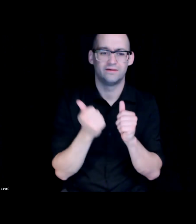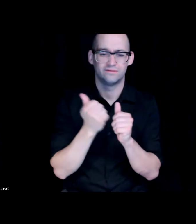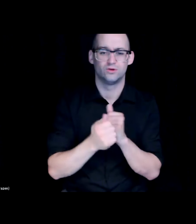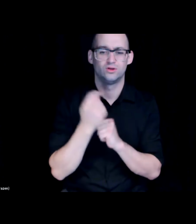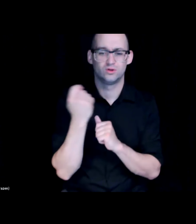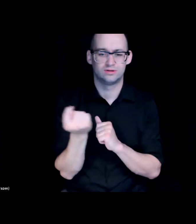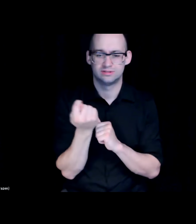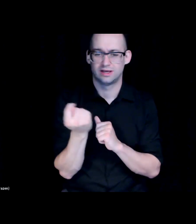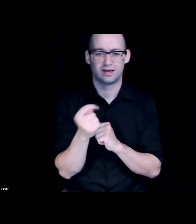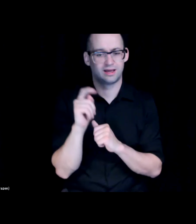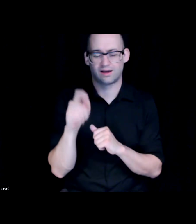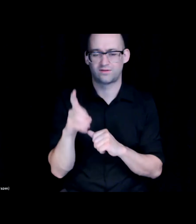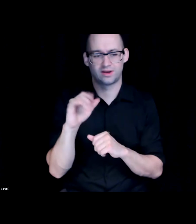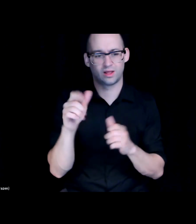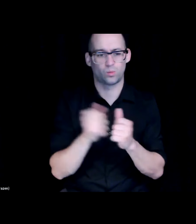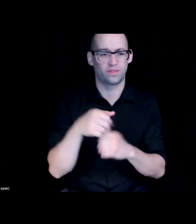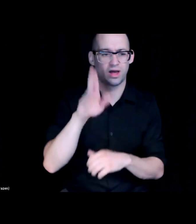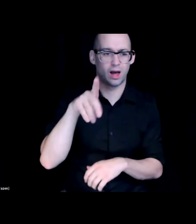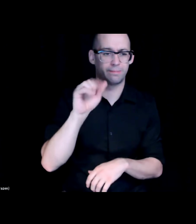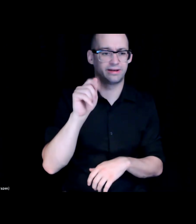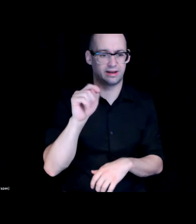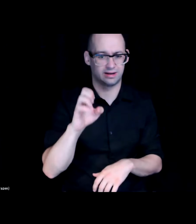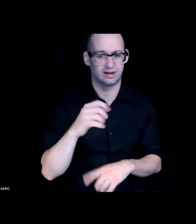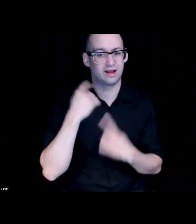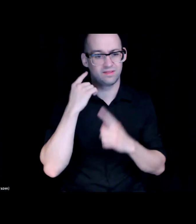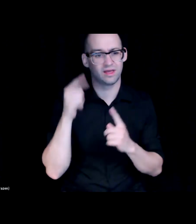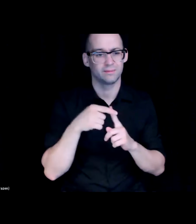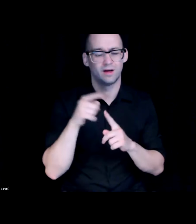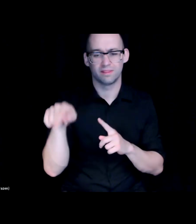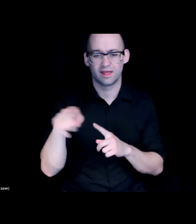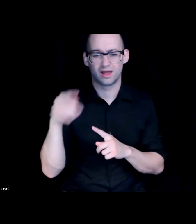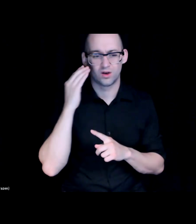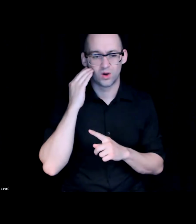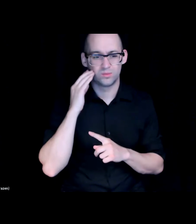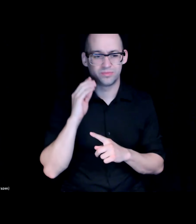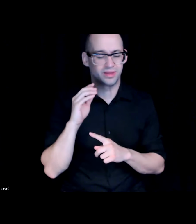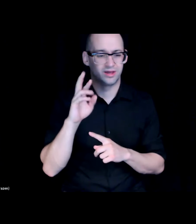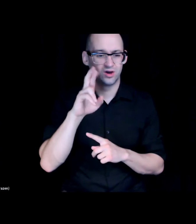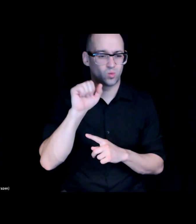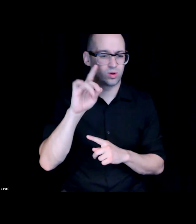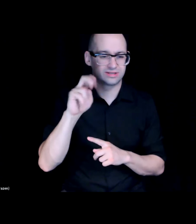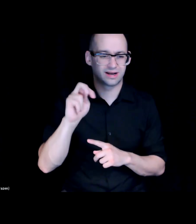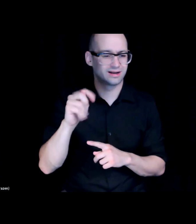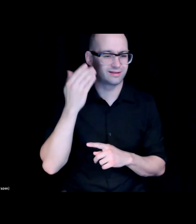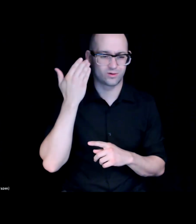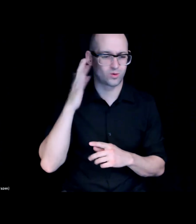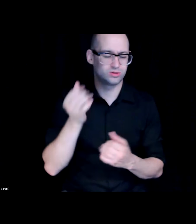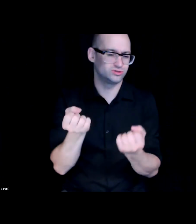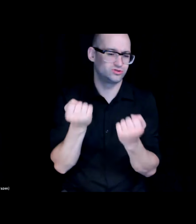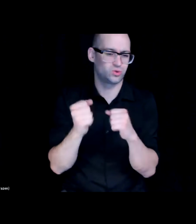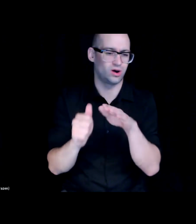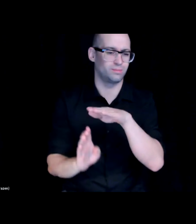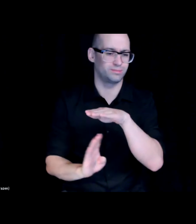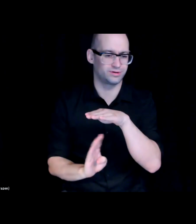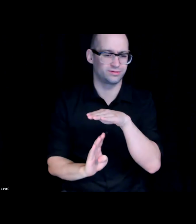you're gonna have to deal with it. And think about our residents that don't have that strong infrastructure of internet access trying to